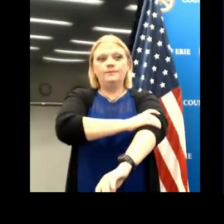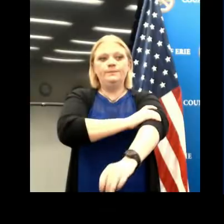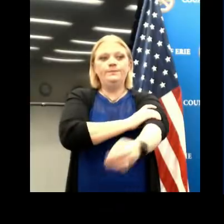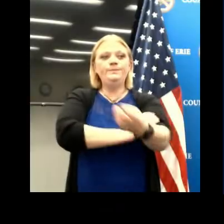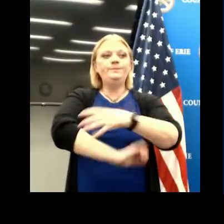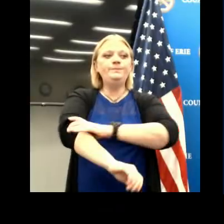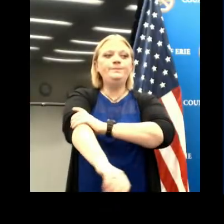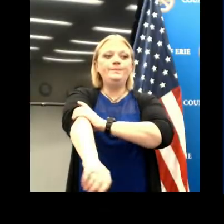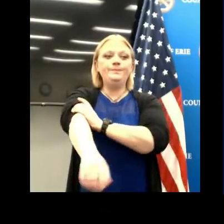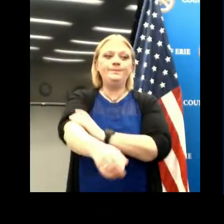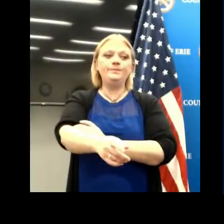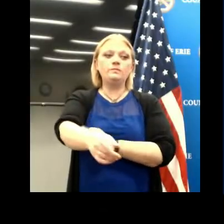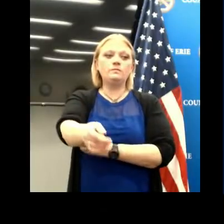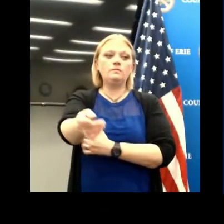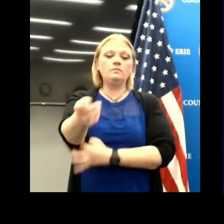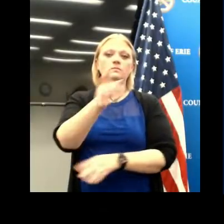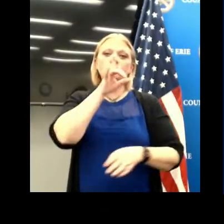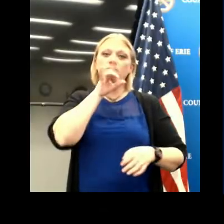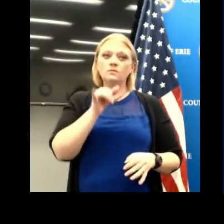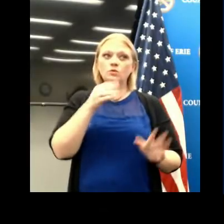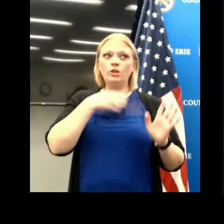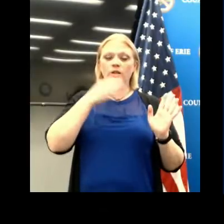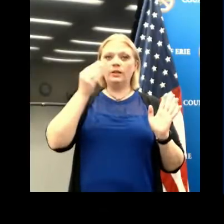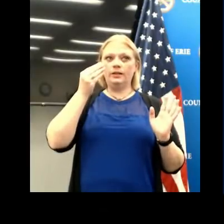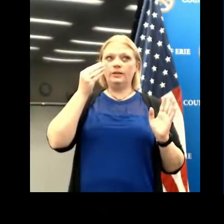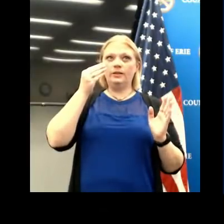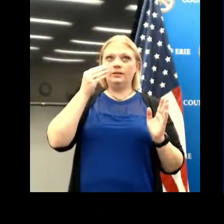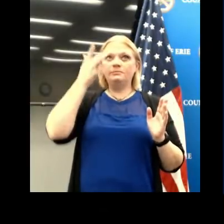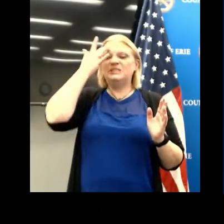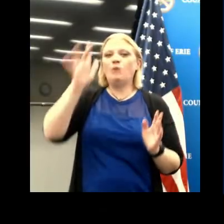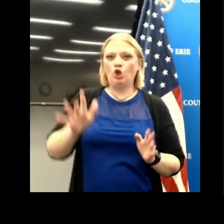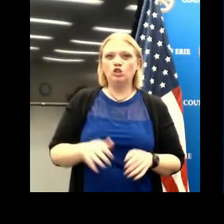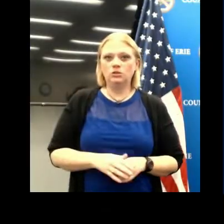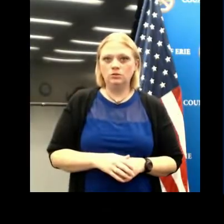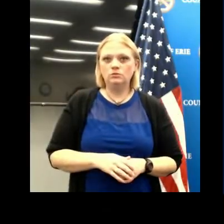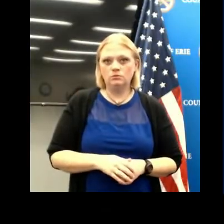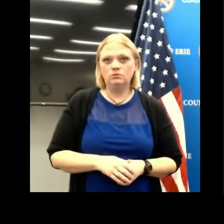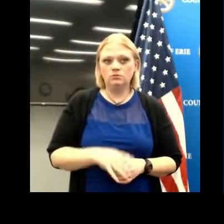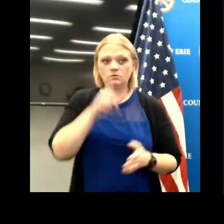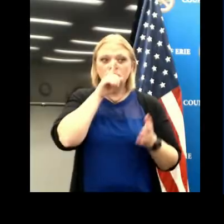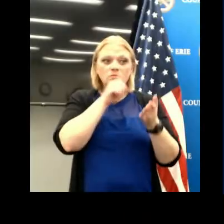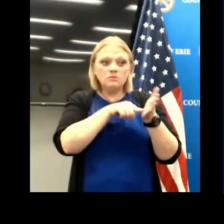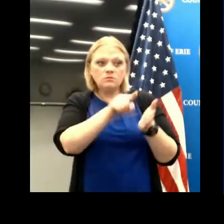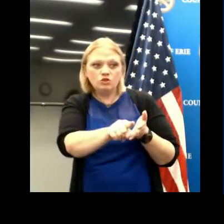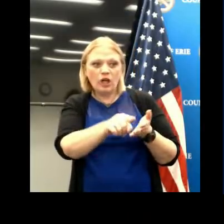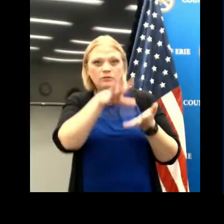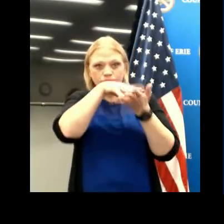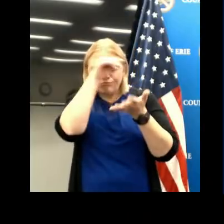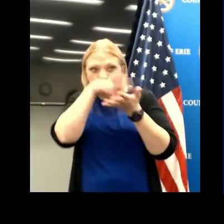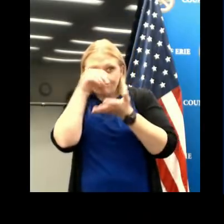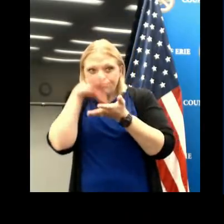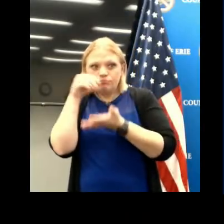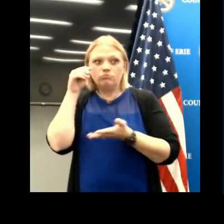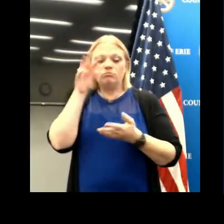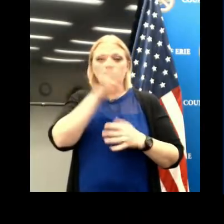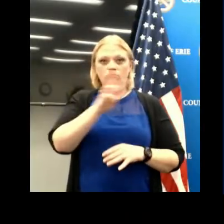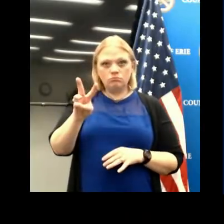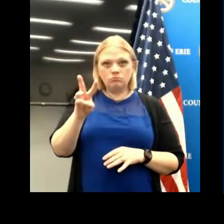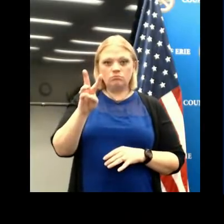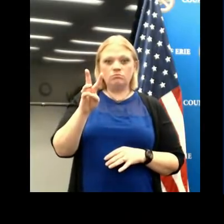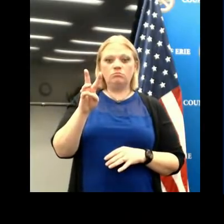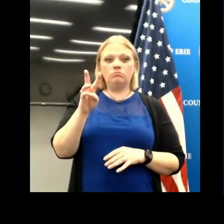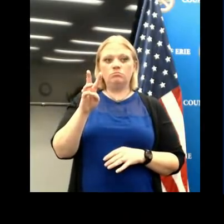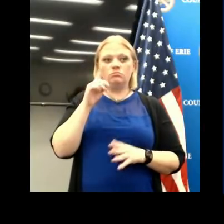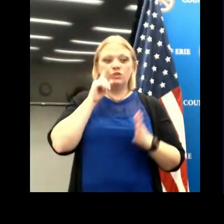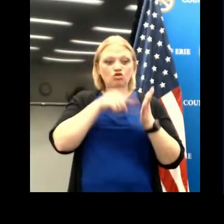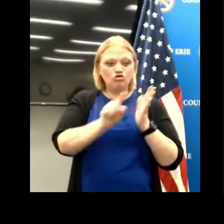really, be informed, be smart. Go to our website, look at the FAQs. Put yourself